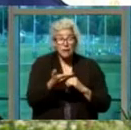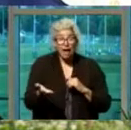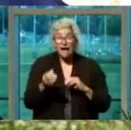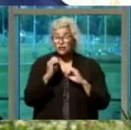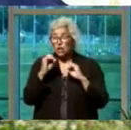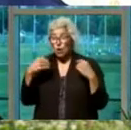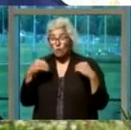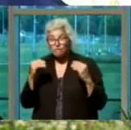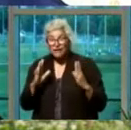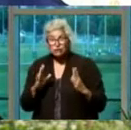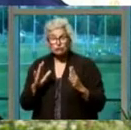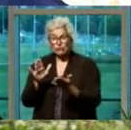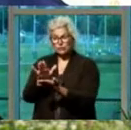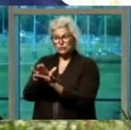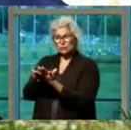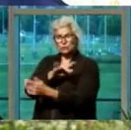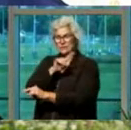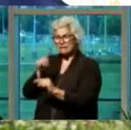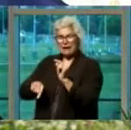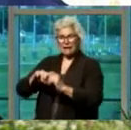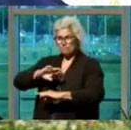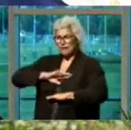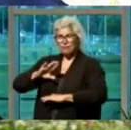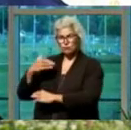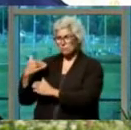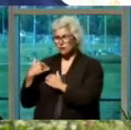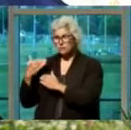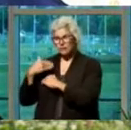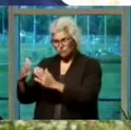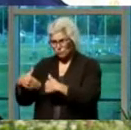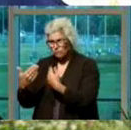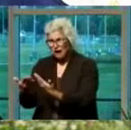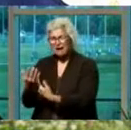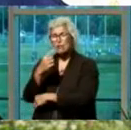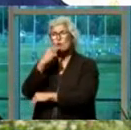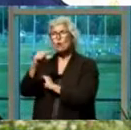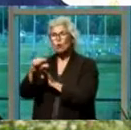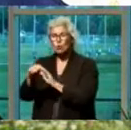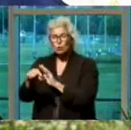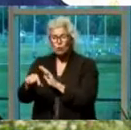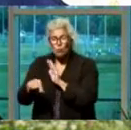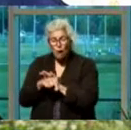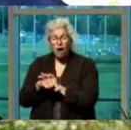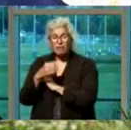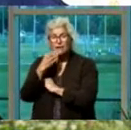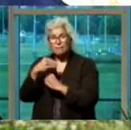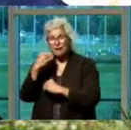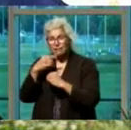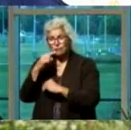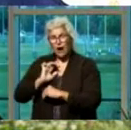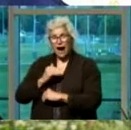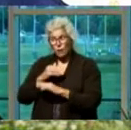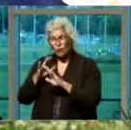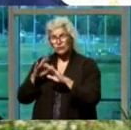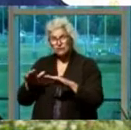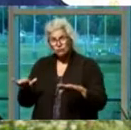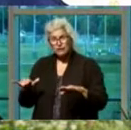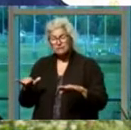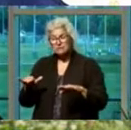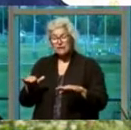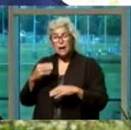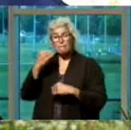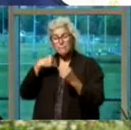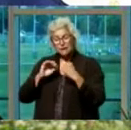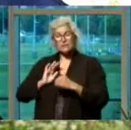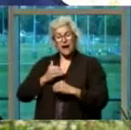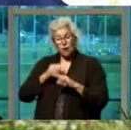will be unable to meet their full responsibility of providing quality meals to our children. Meals our kids need to be at their very